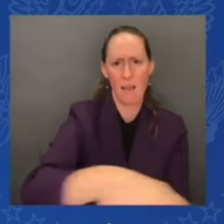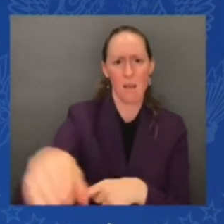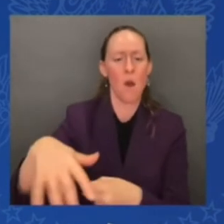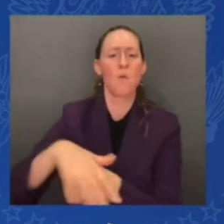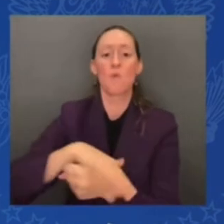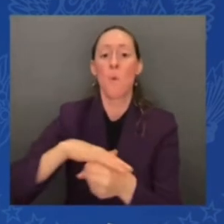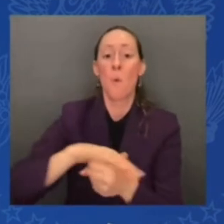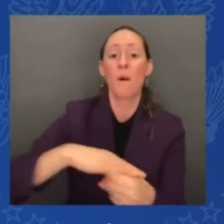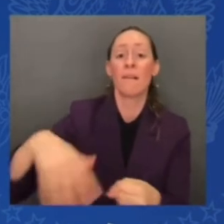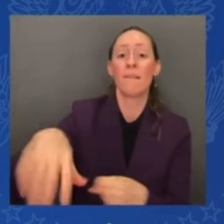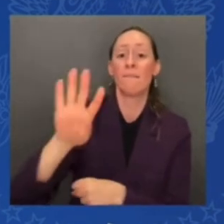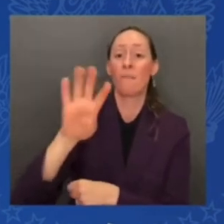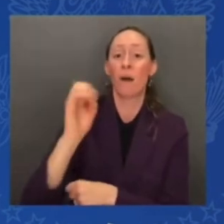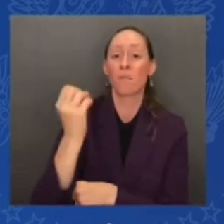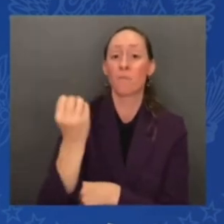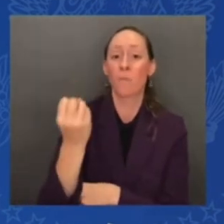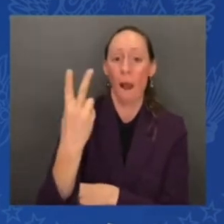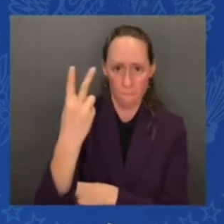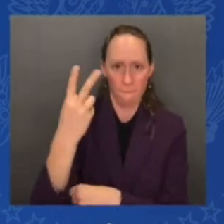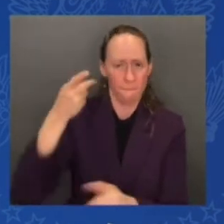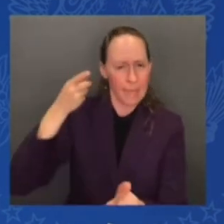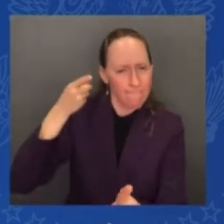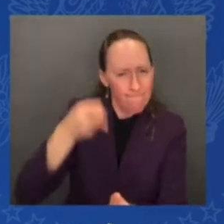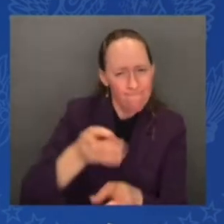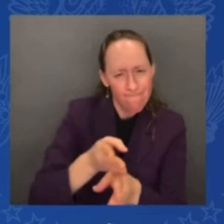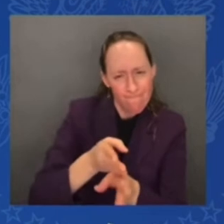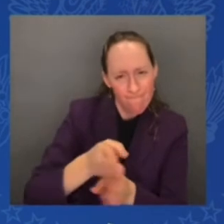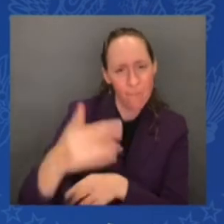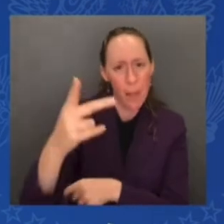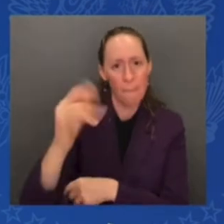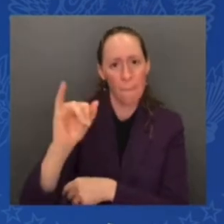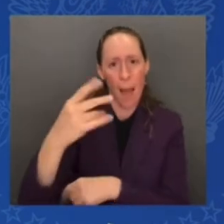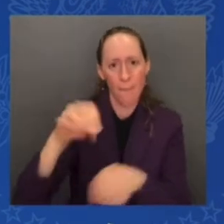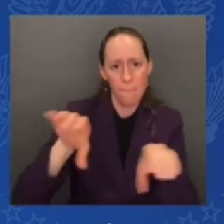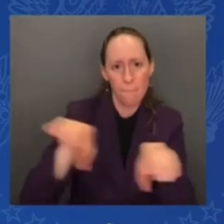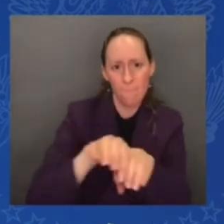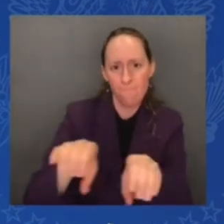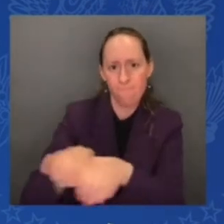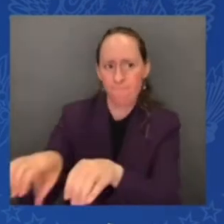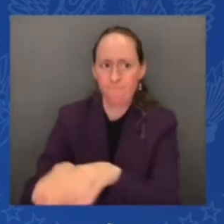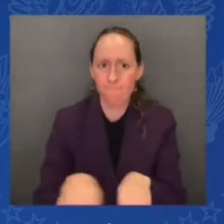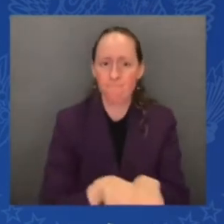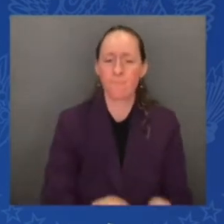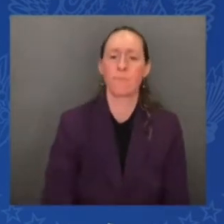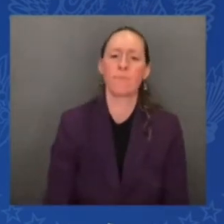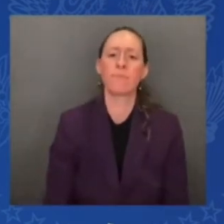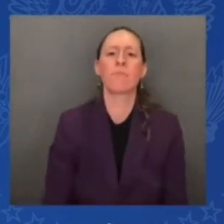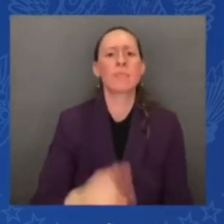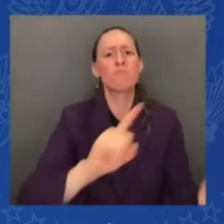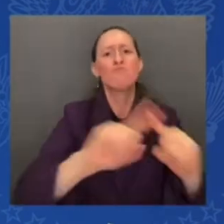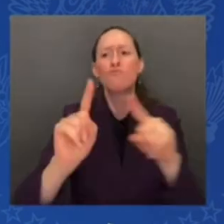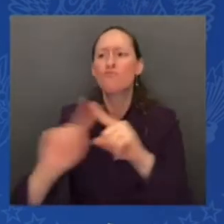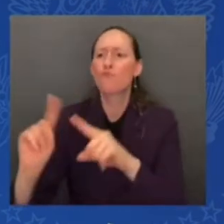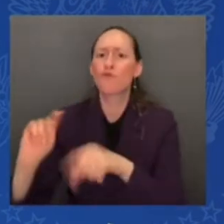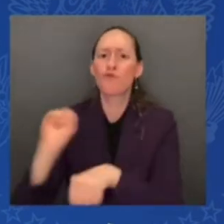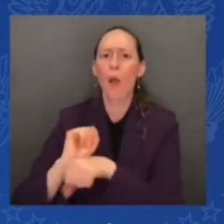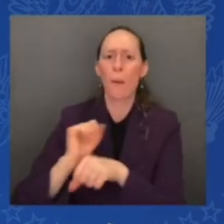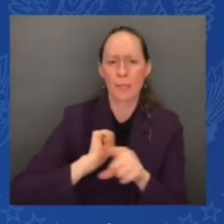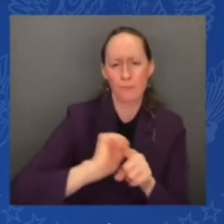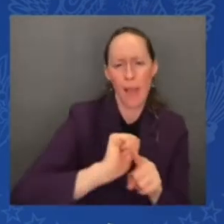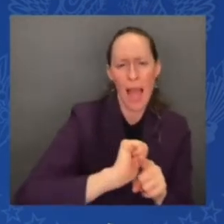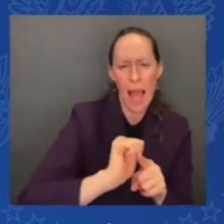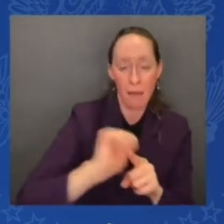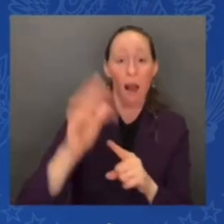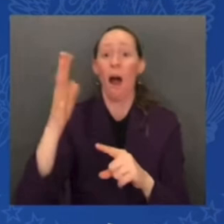It's going to train plumbers and pipefitters and HVAC workers with a focus on training Latino workers, indigenous people, and people recovering from